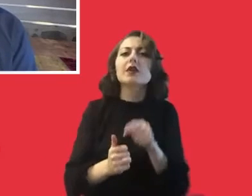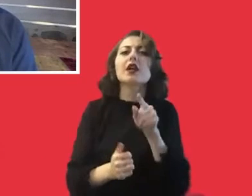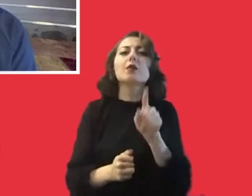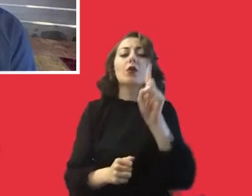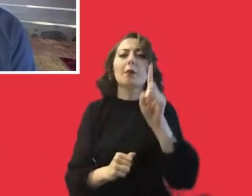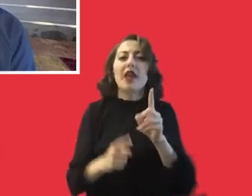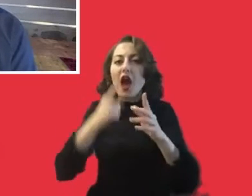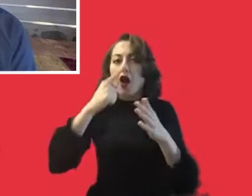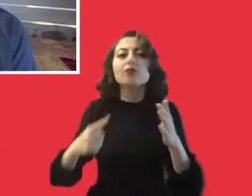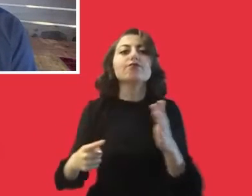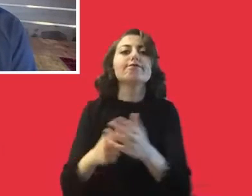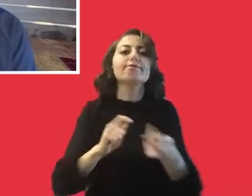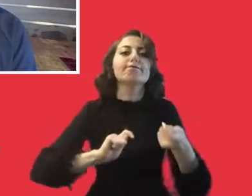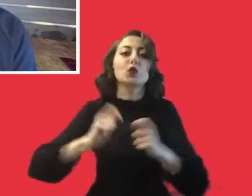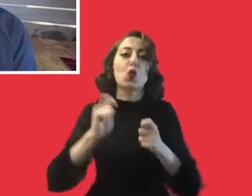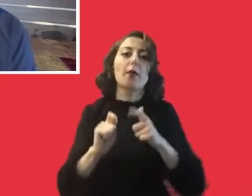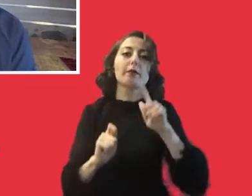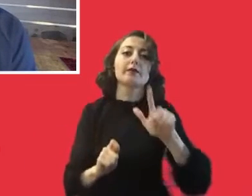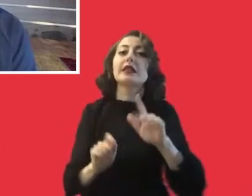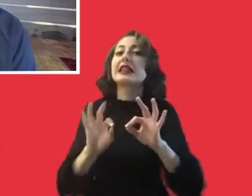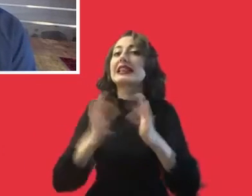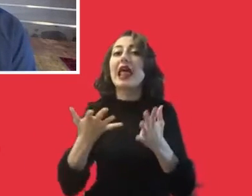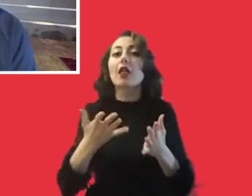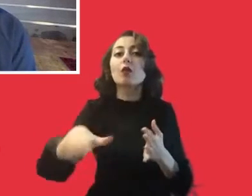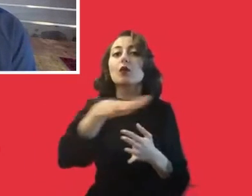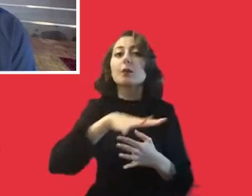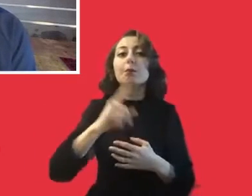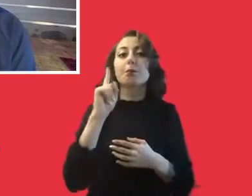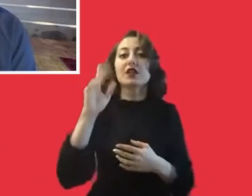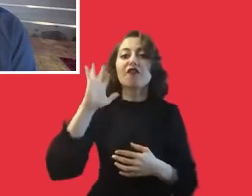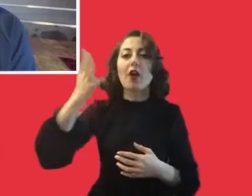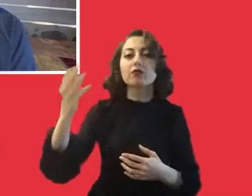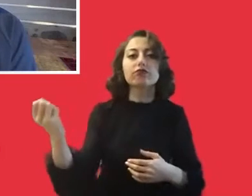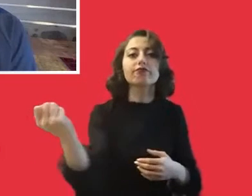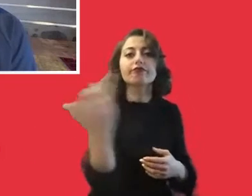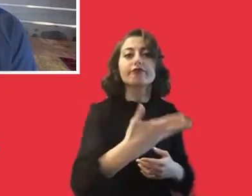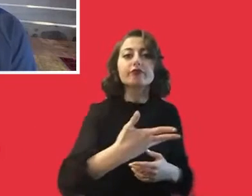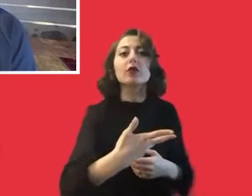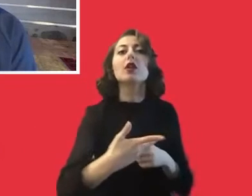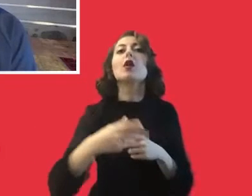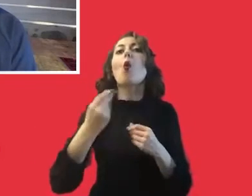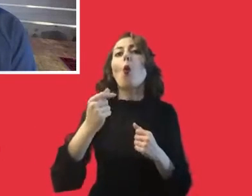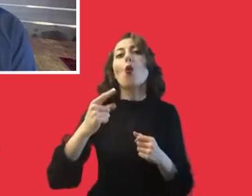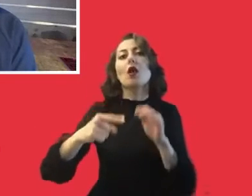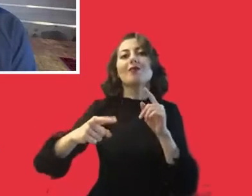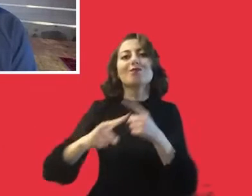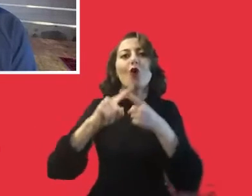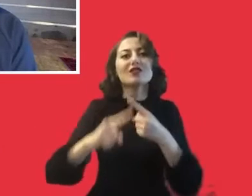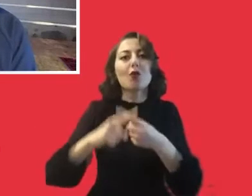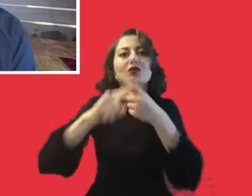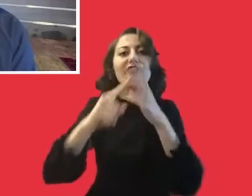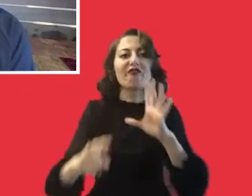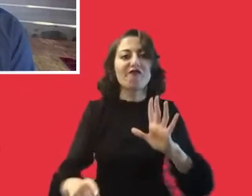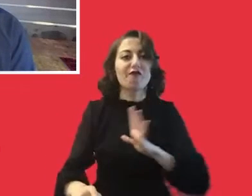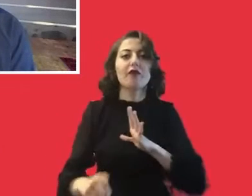sports. Saying sports as a tool. It's the body movement, and it has many nice effects. It